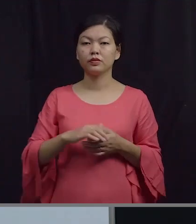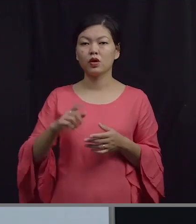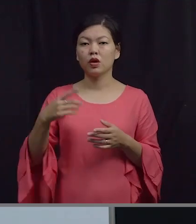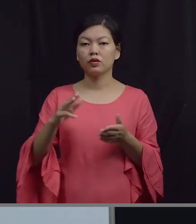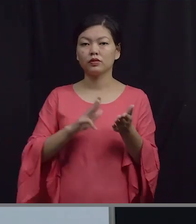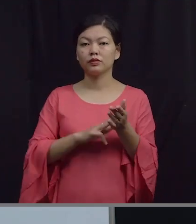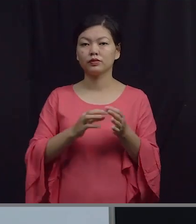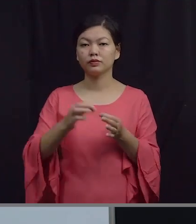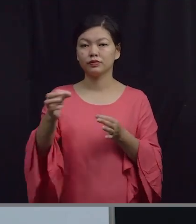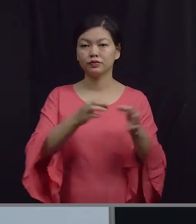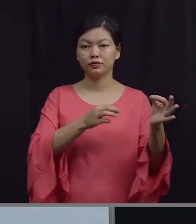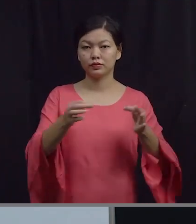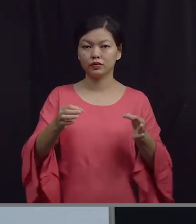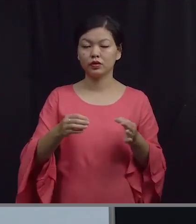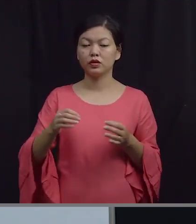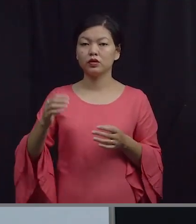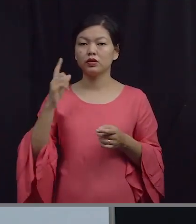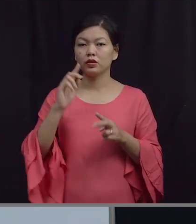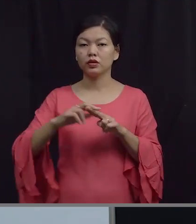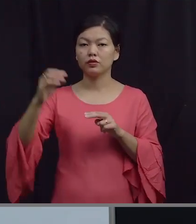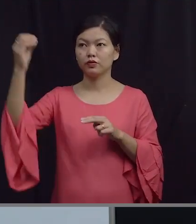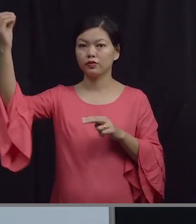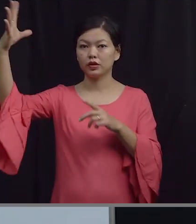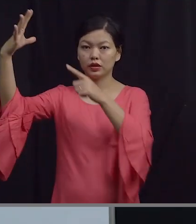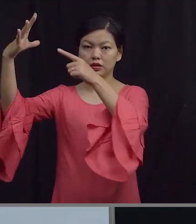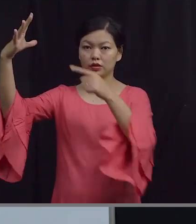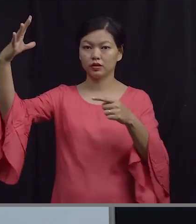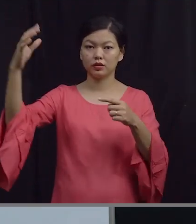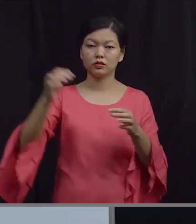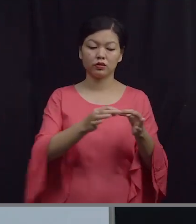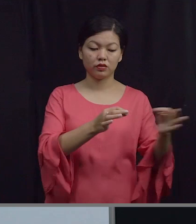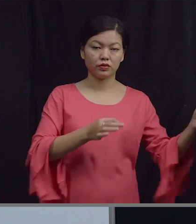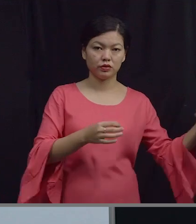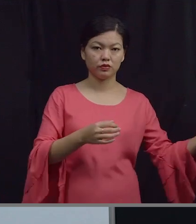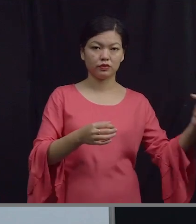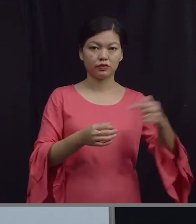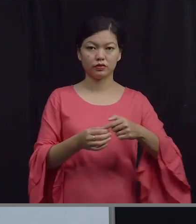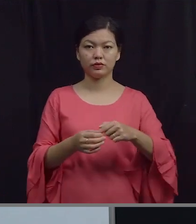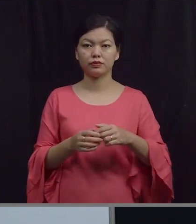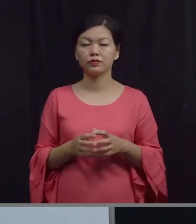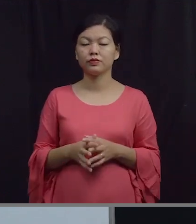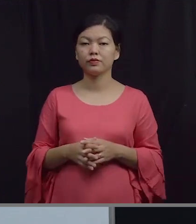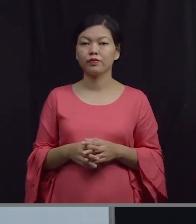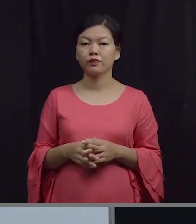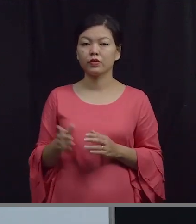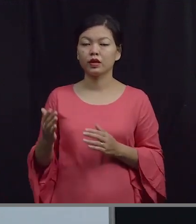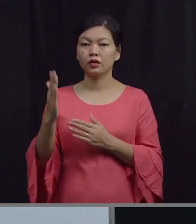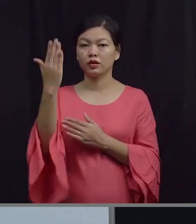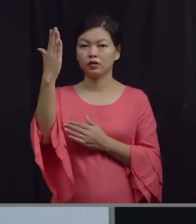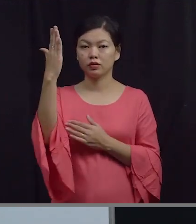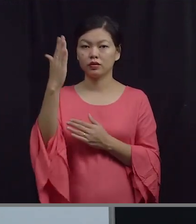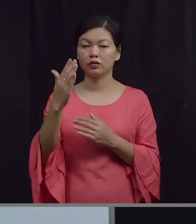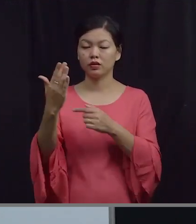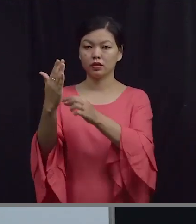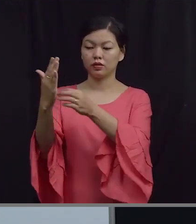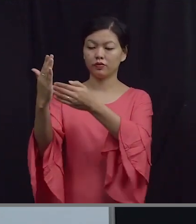against the direction of the incident ray. That's why this is negative, as well as we are placing the object in front of the reflecting surface of the mirror.